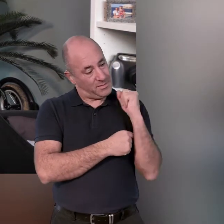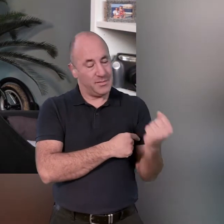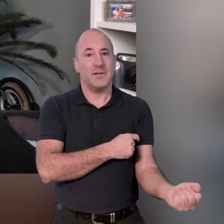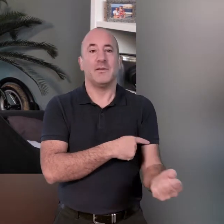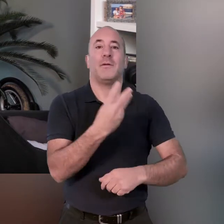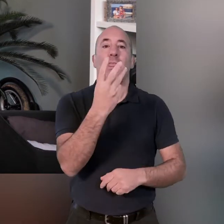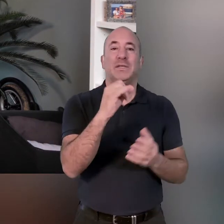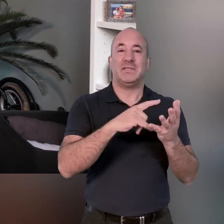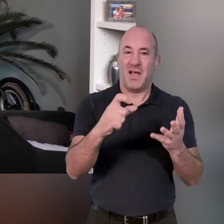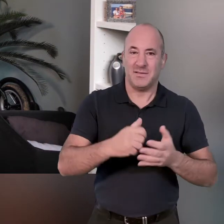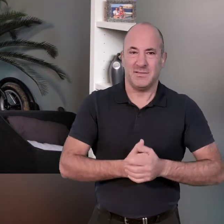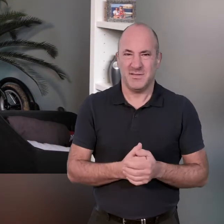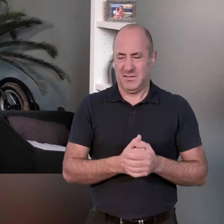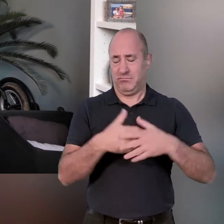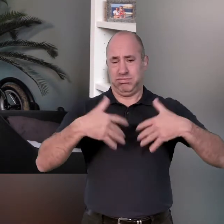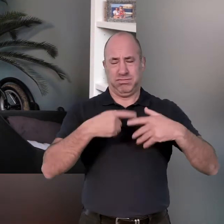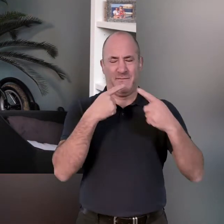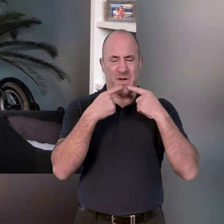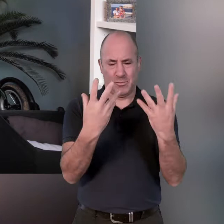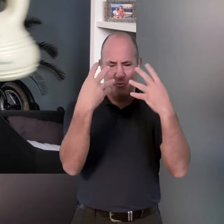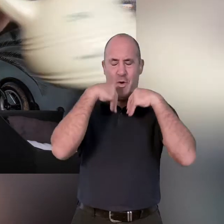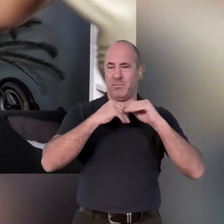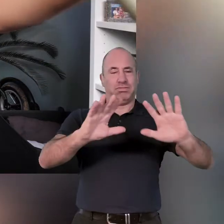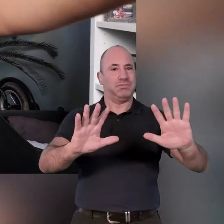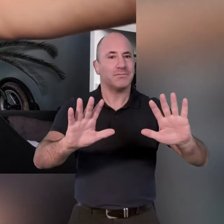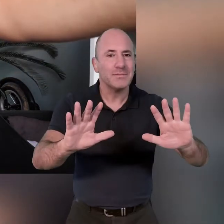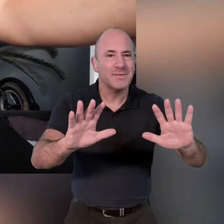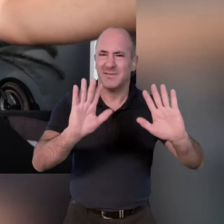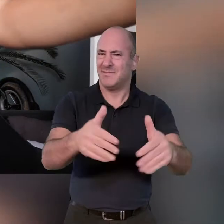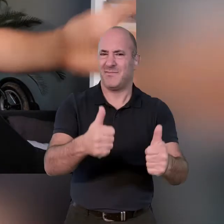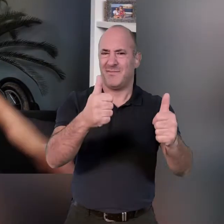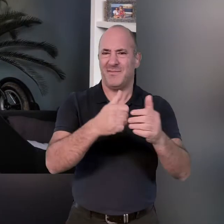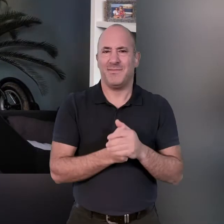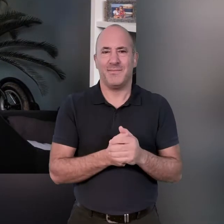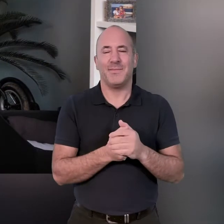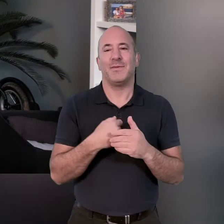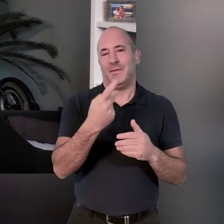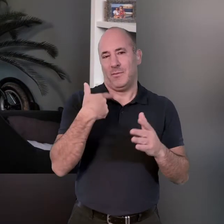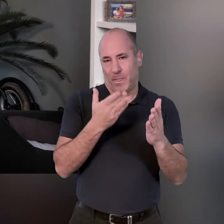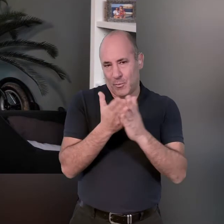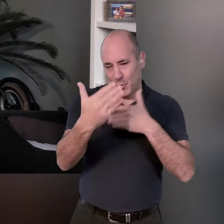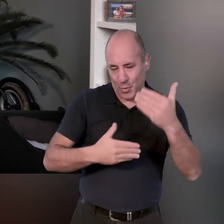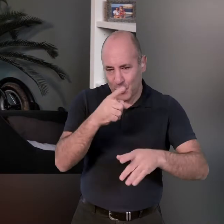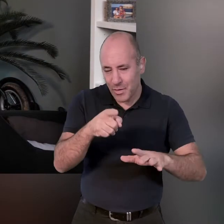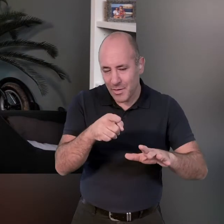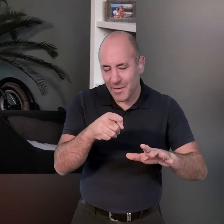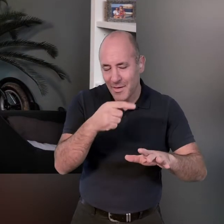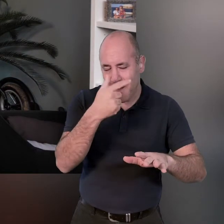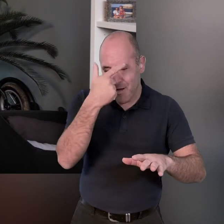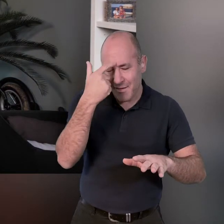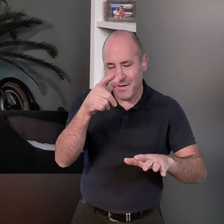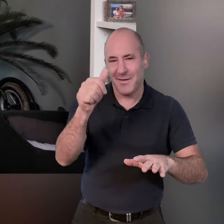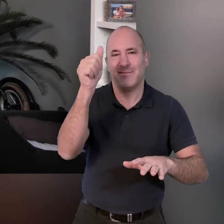curl to overhead press. So that might sound like a lot of information, but that is it is fine.